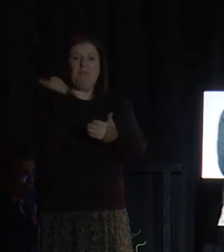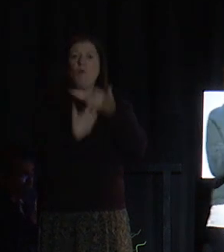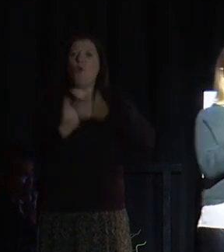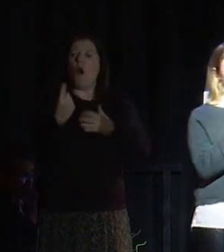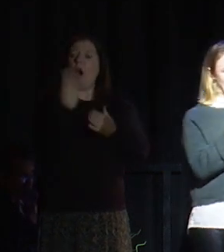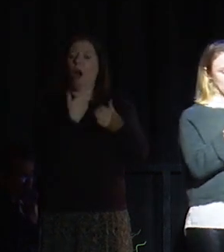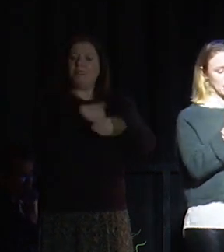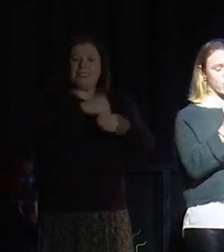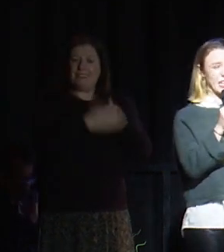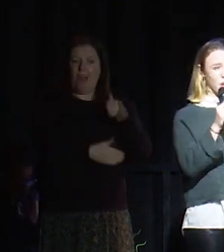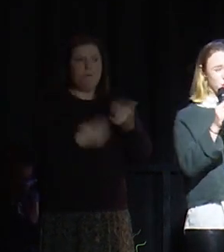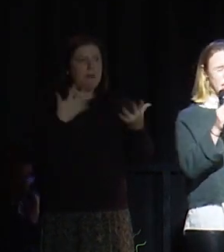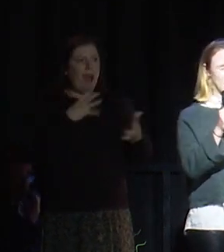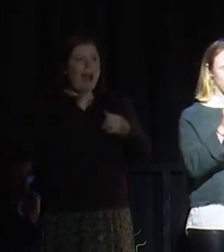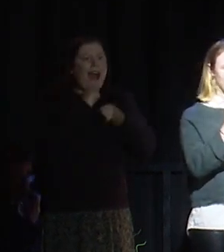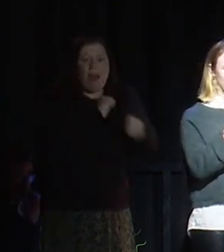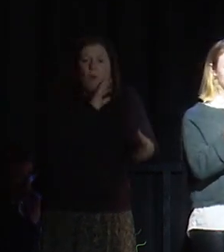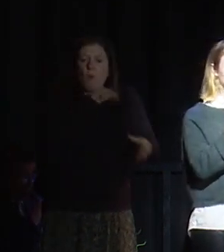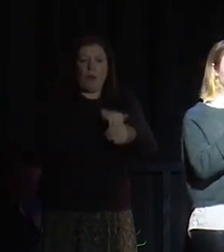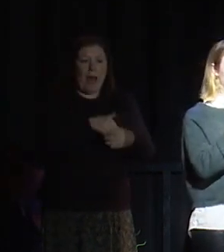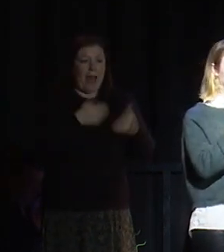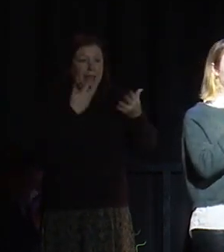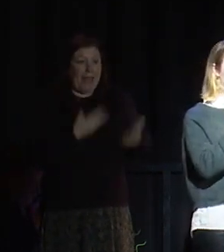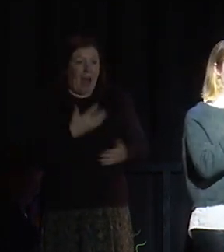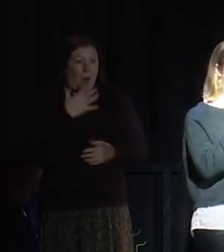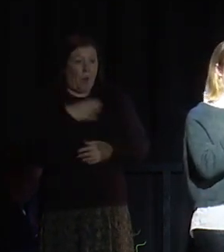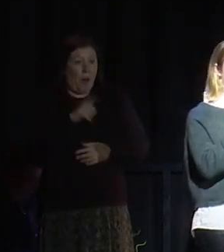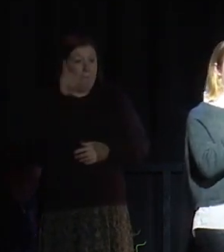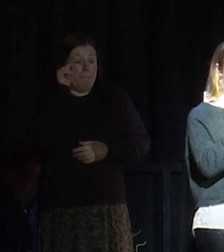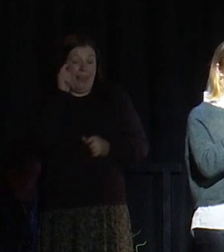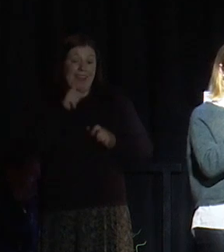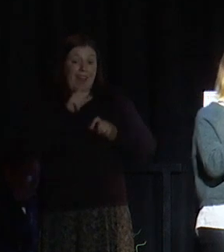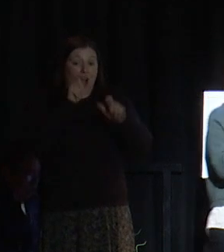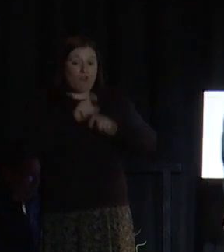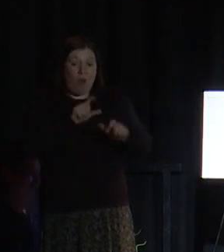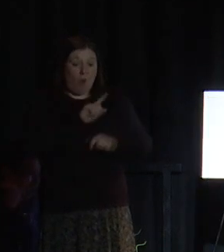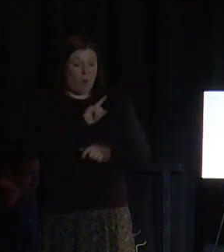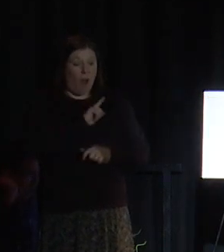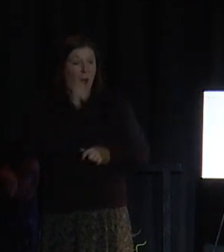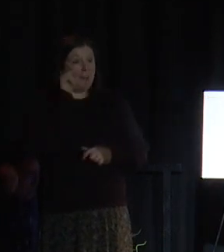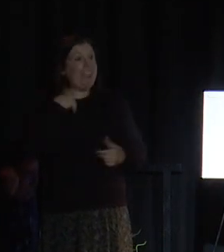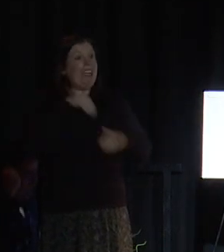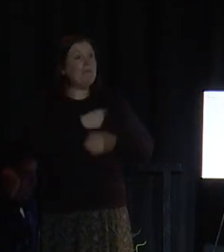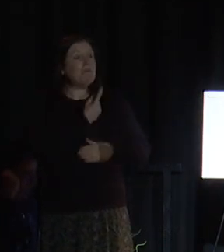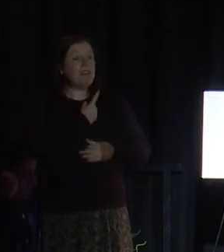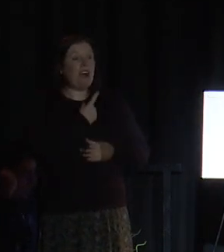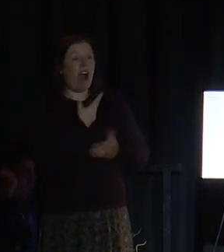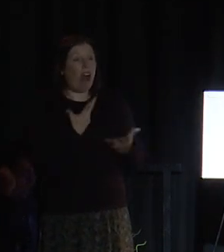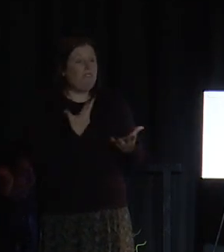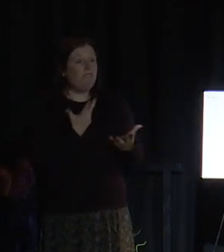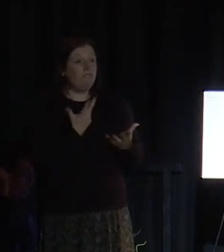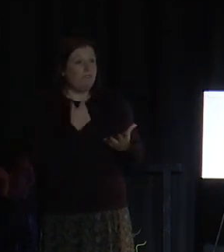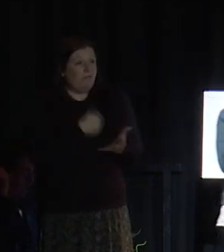arts. And I really, really would love to see Blink carried on, because it has really changed my life so much for the better, and to